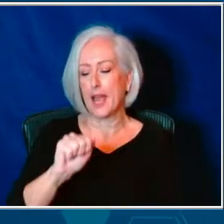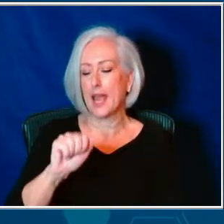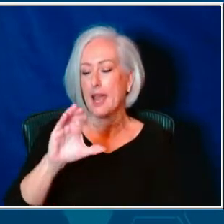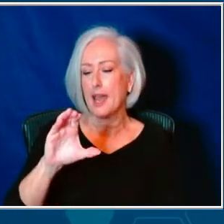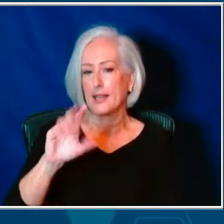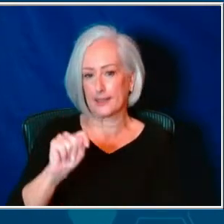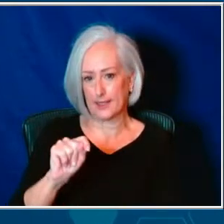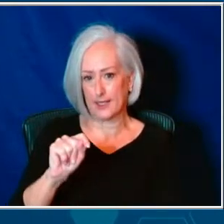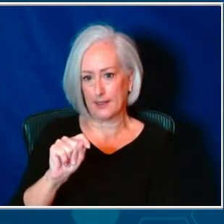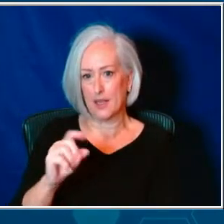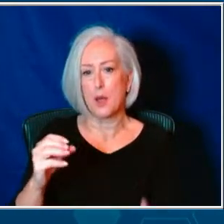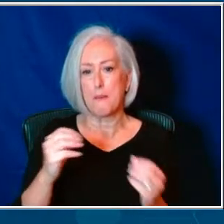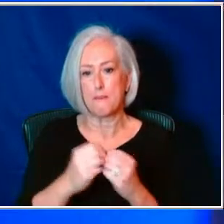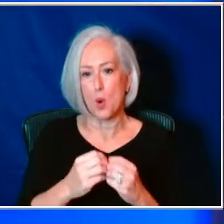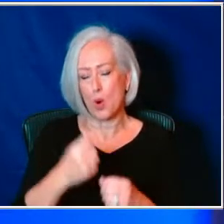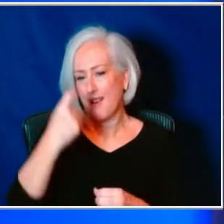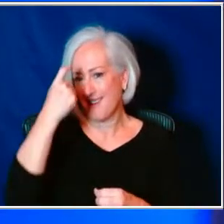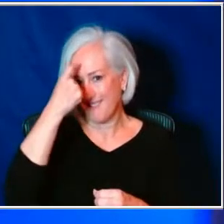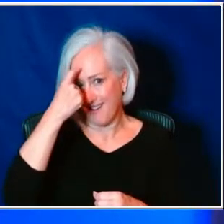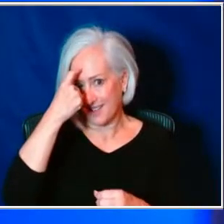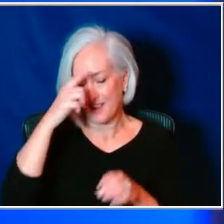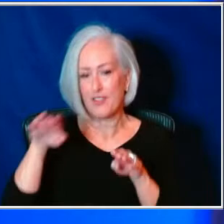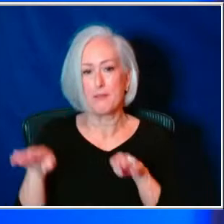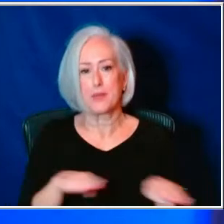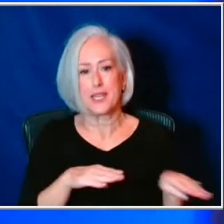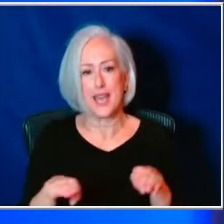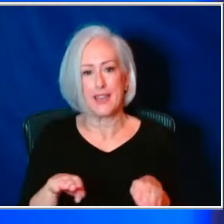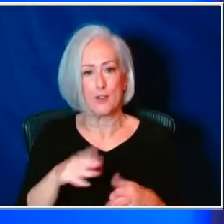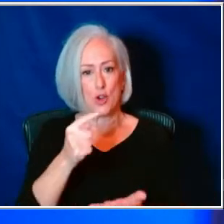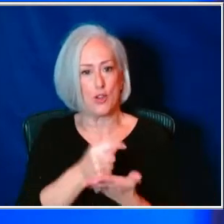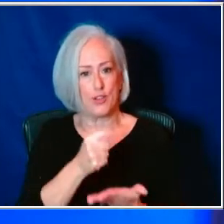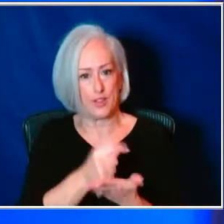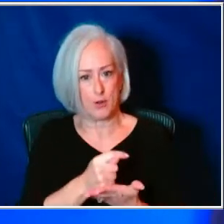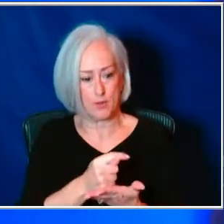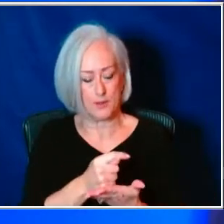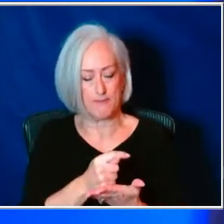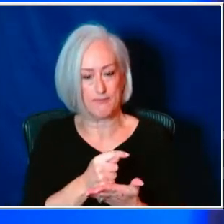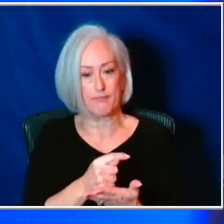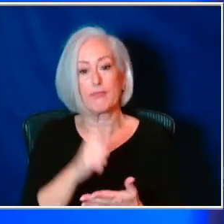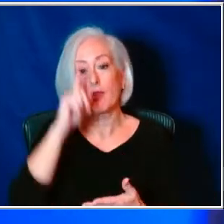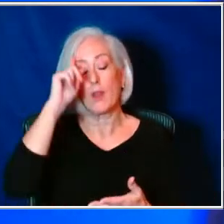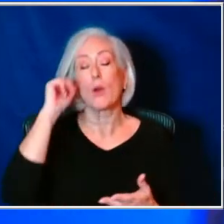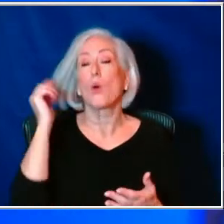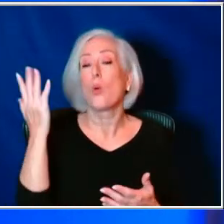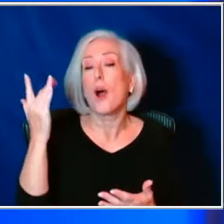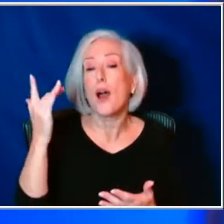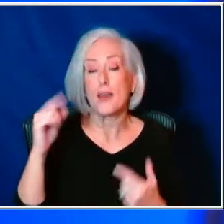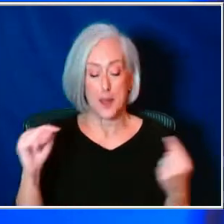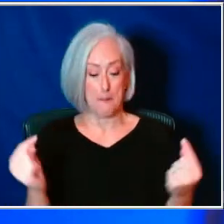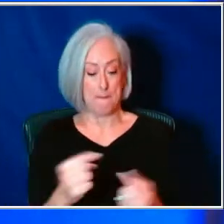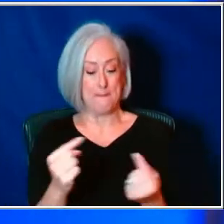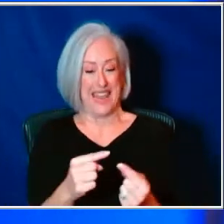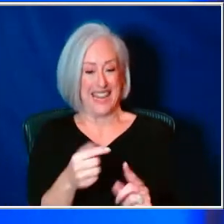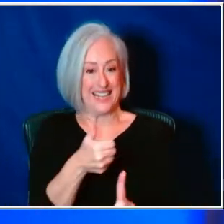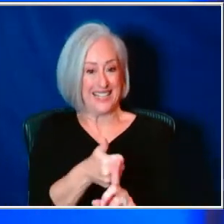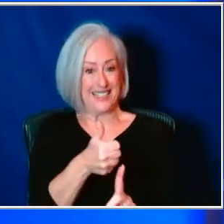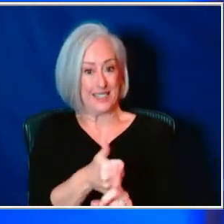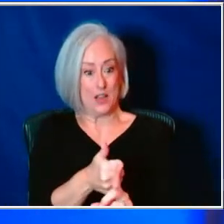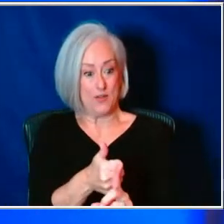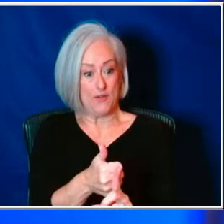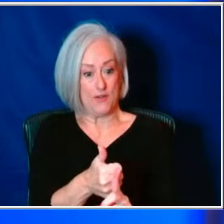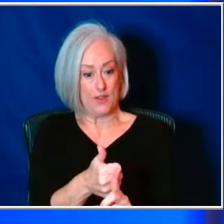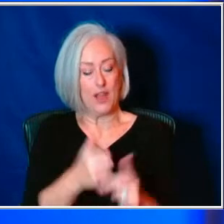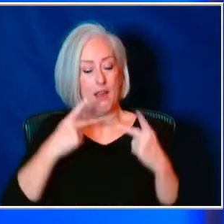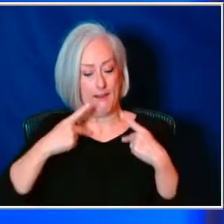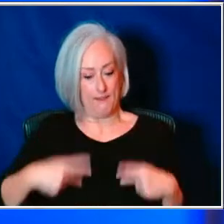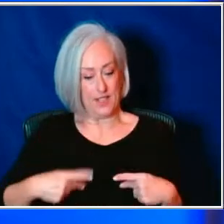behavioral therapy. So we know that pain in and of itself is a physical experience for the patient. You feel